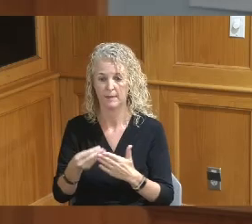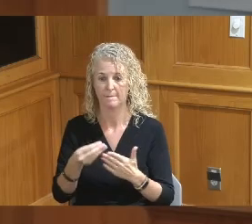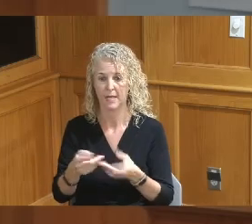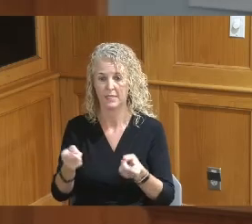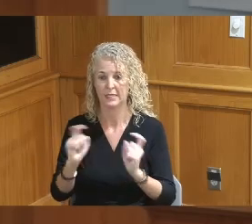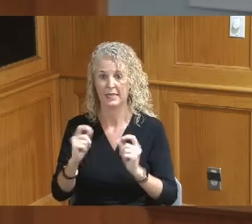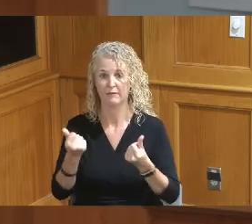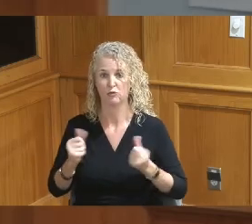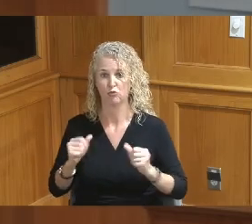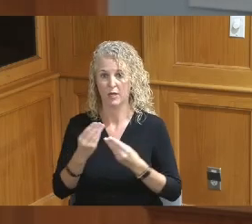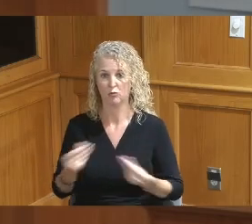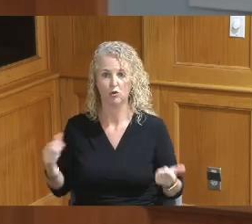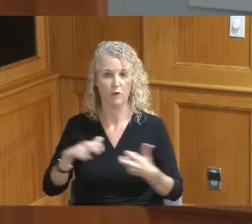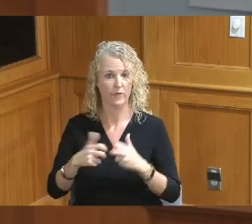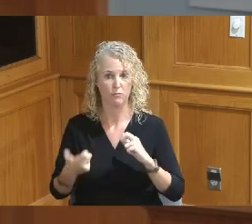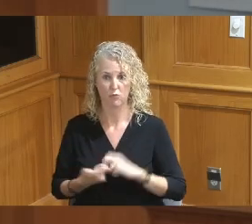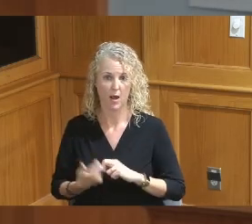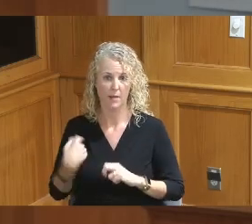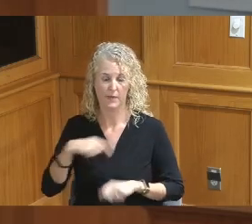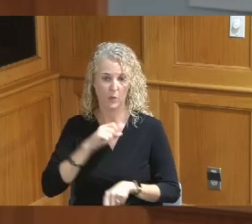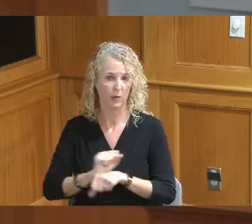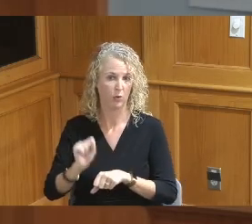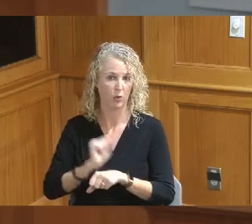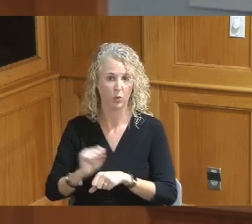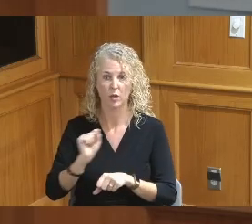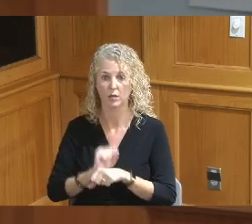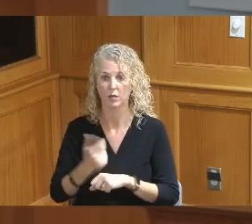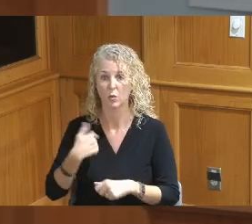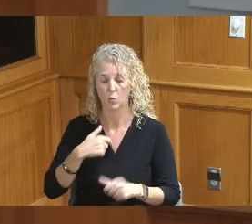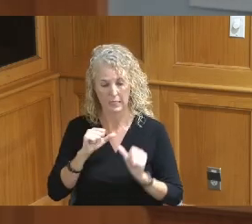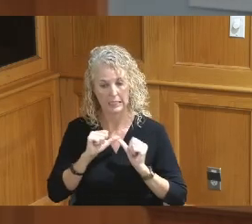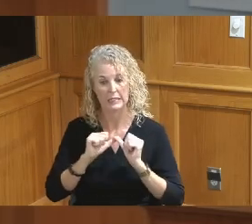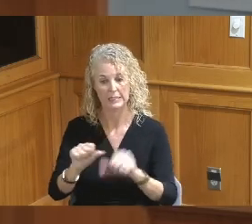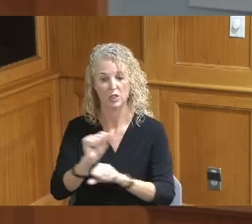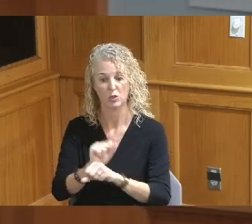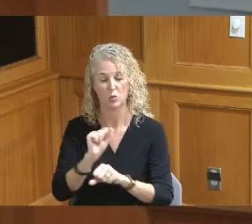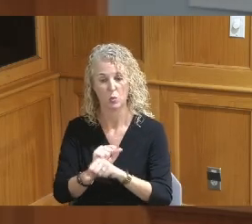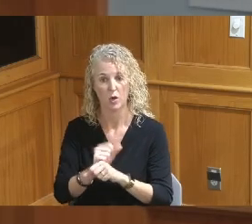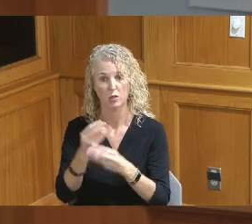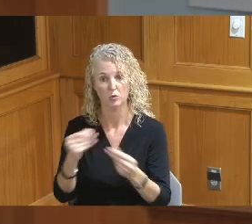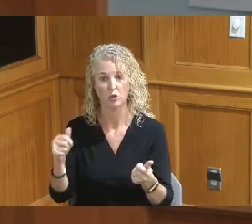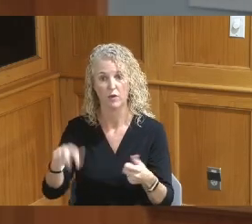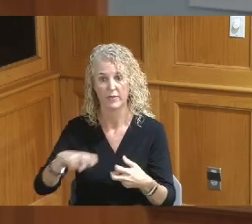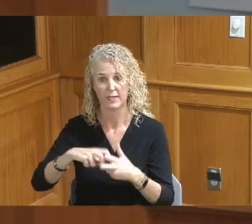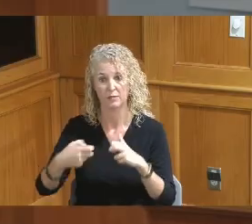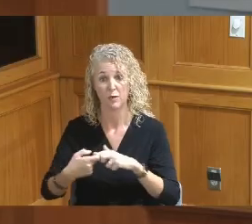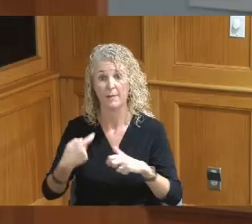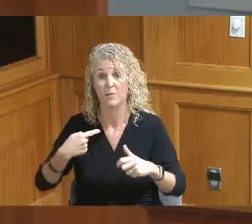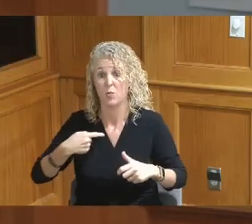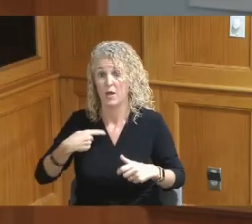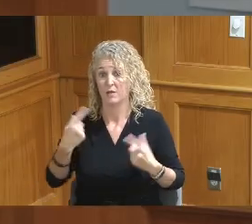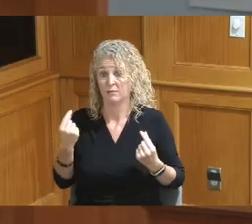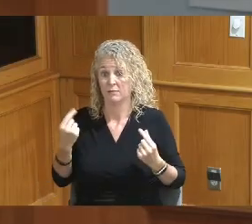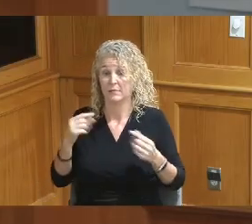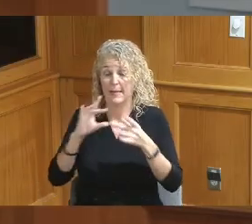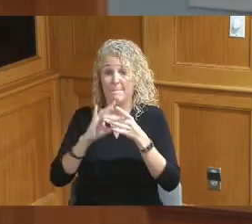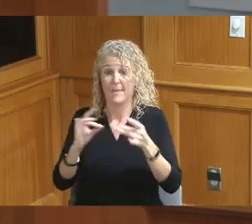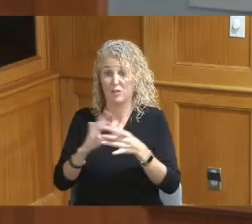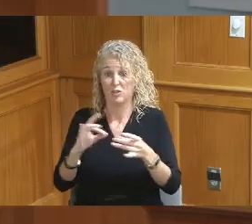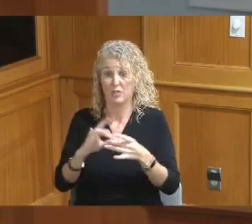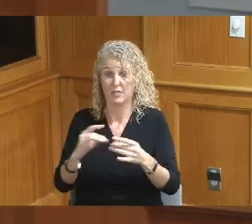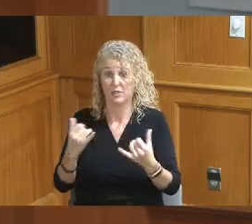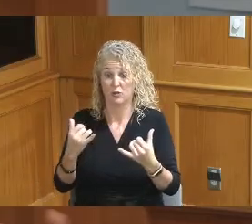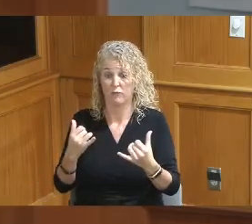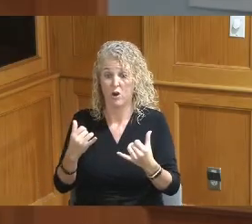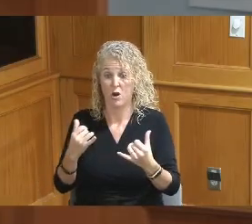to try to solve this problem, and that's what we've been working on and are continuing to work on. I'm mentioning this is